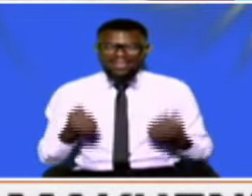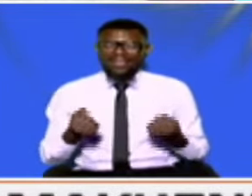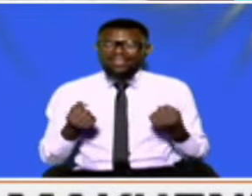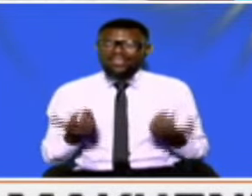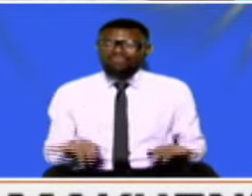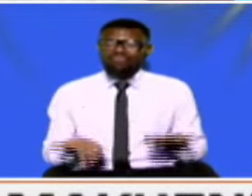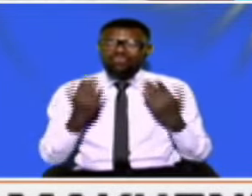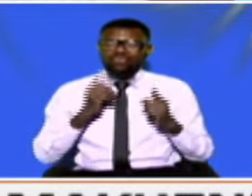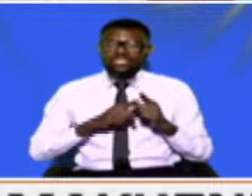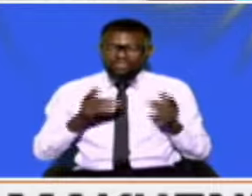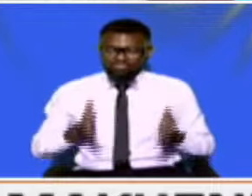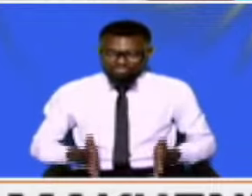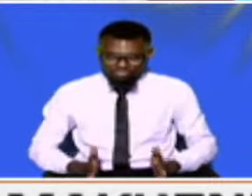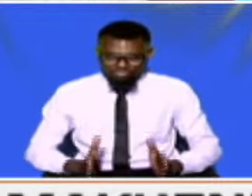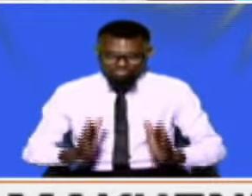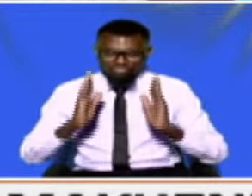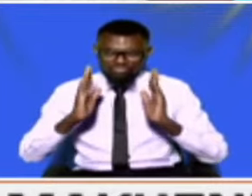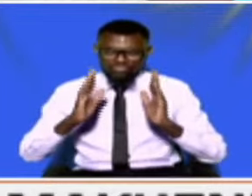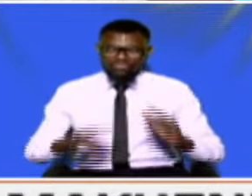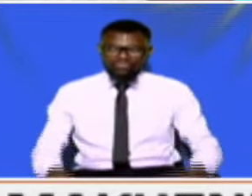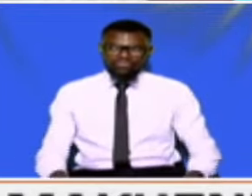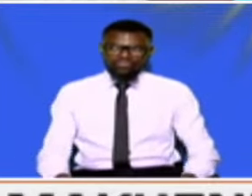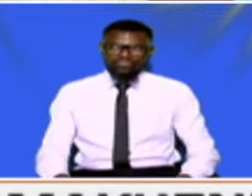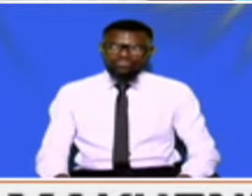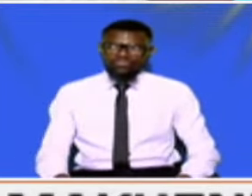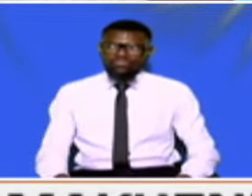become a continuation of care.